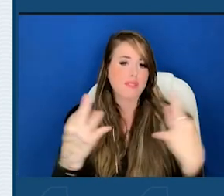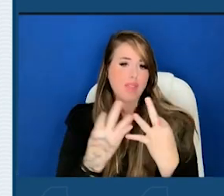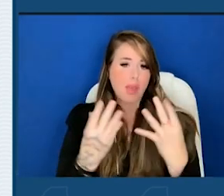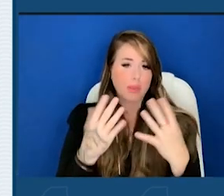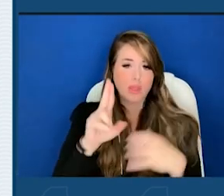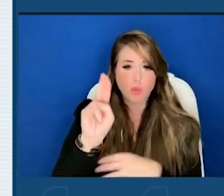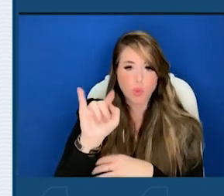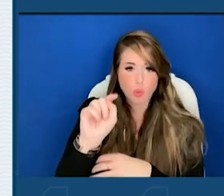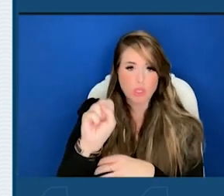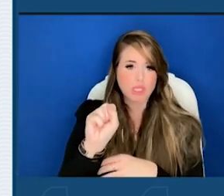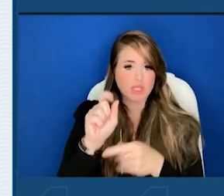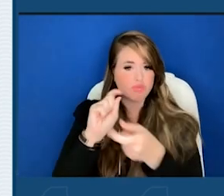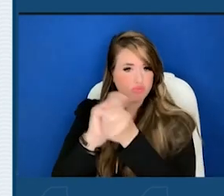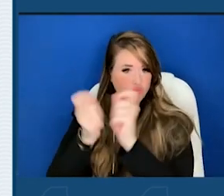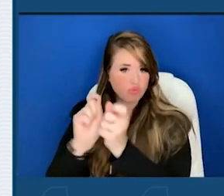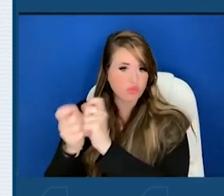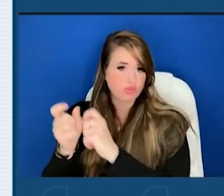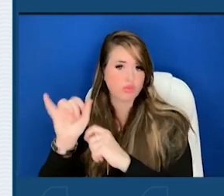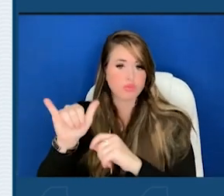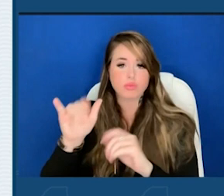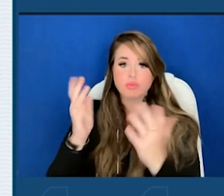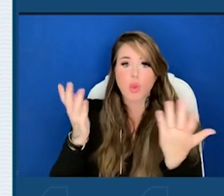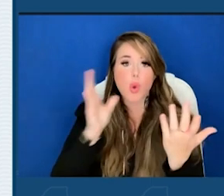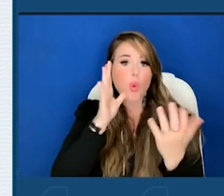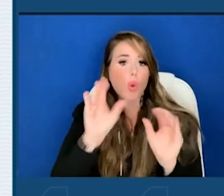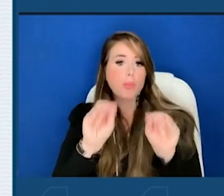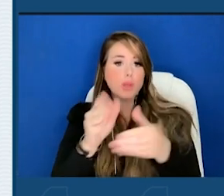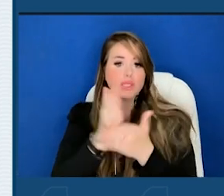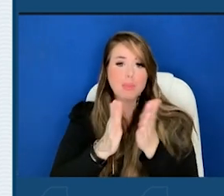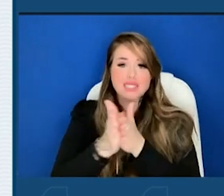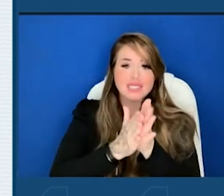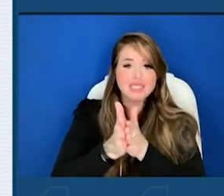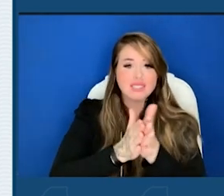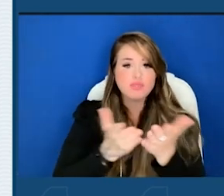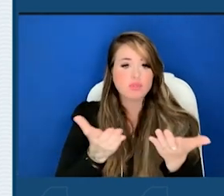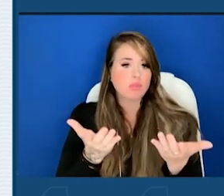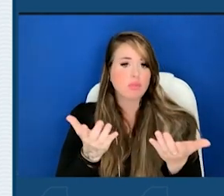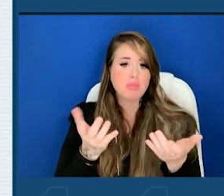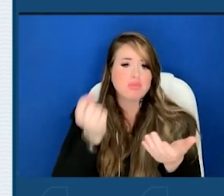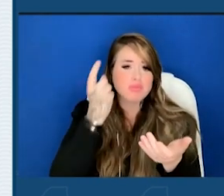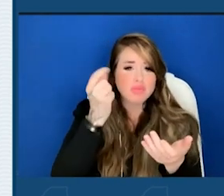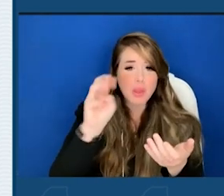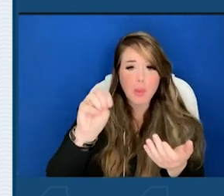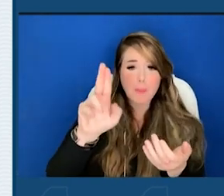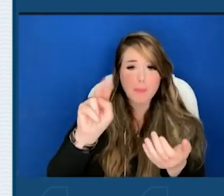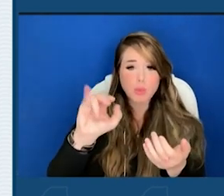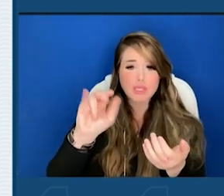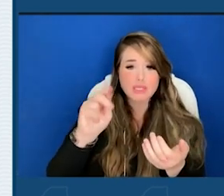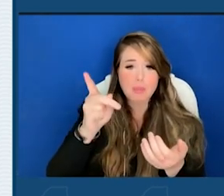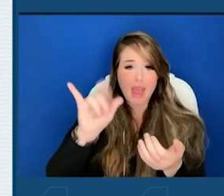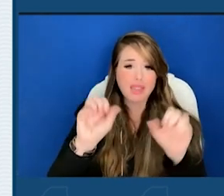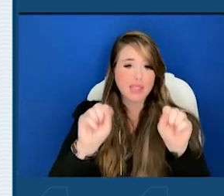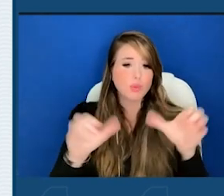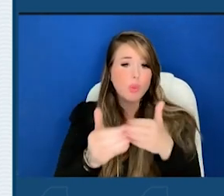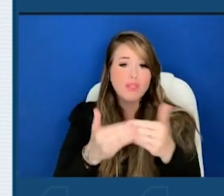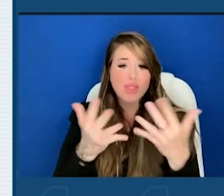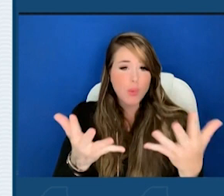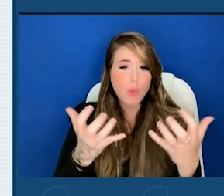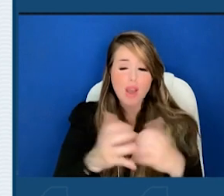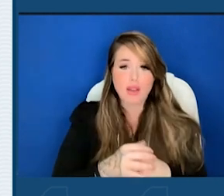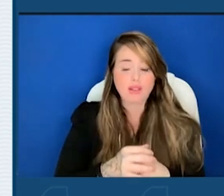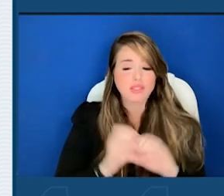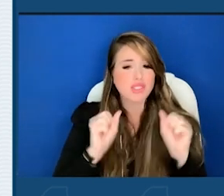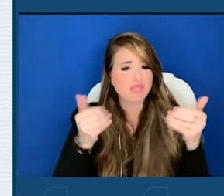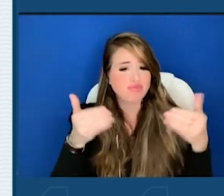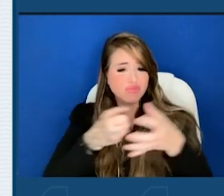units. We'll put incentives on the table, but municipalities, you can do whatever you want in terms of just creating some